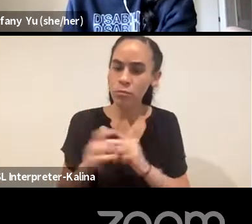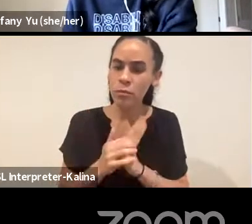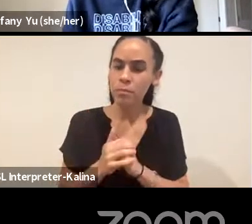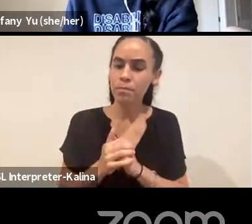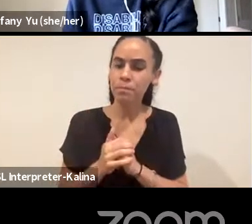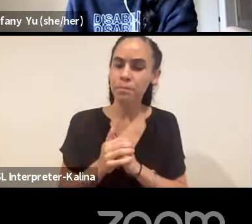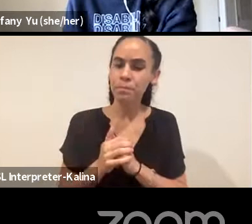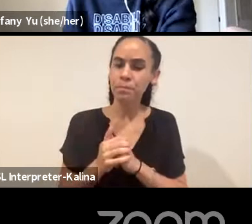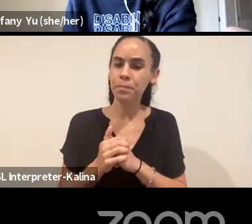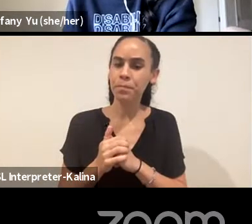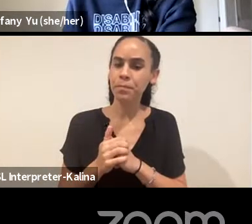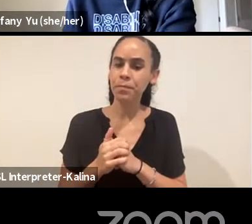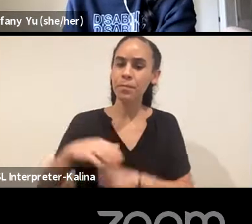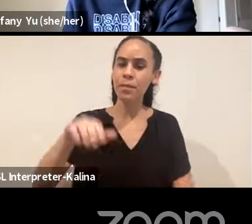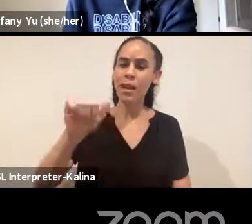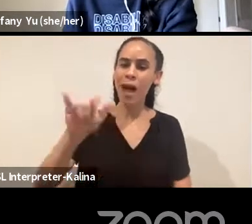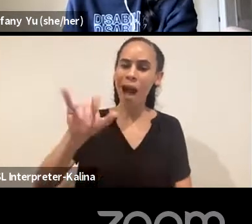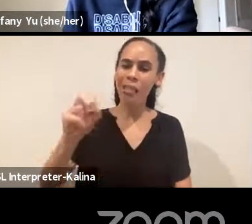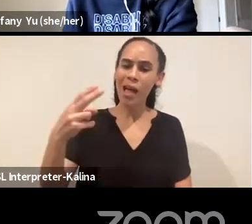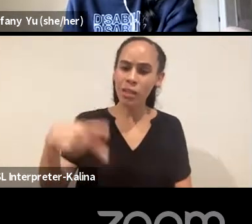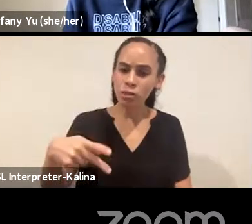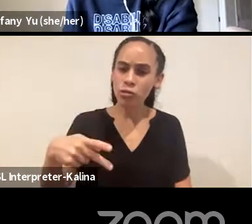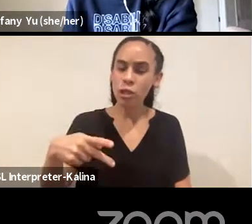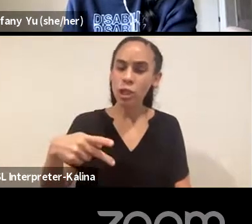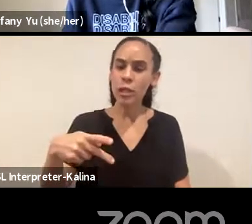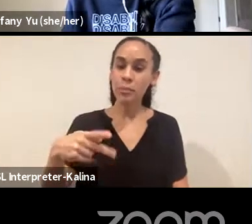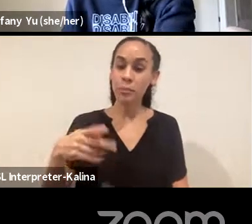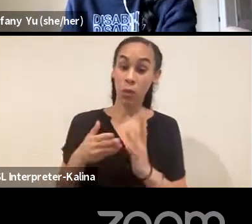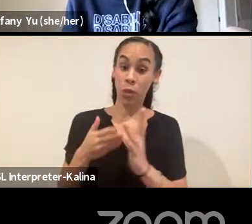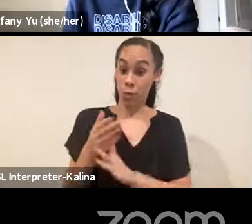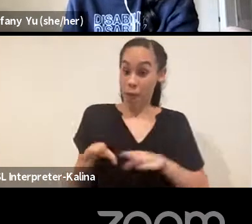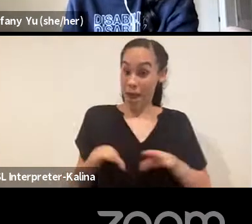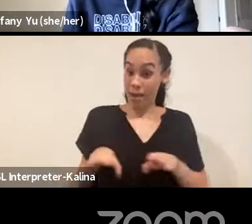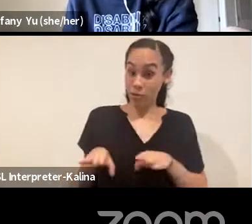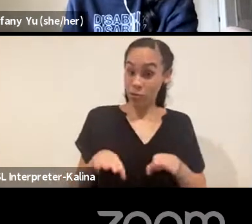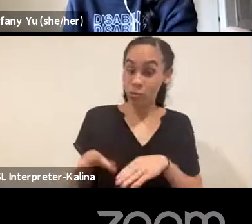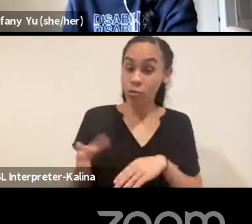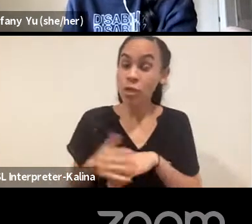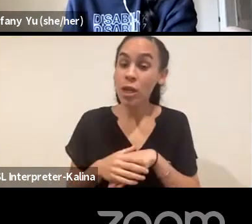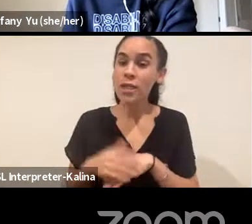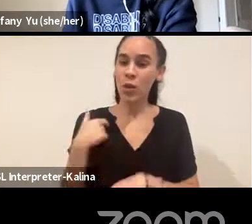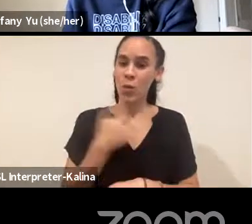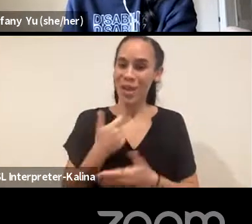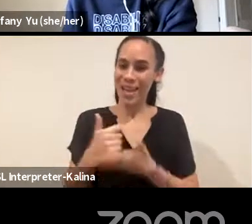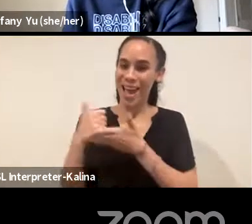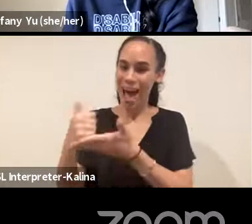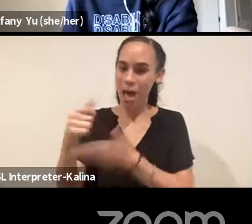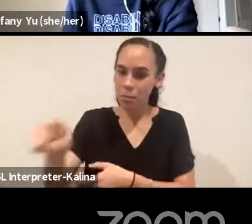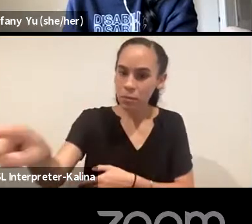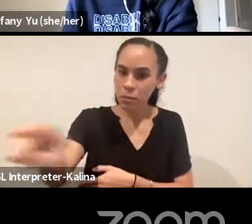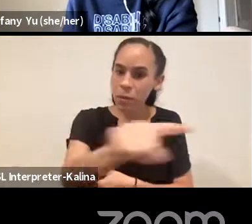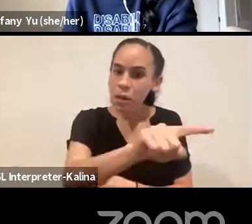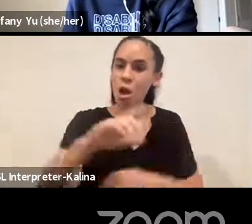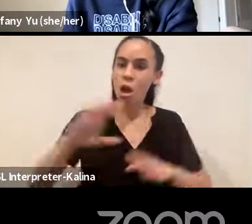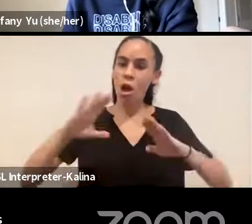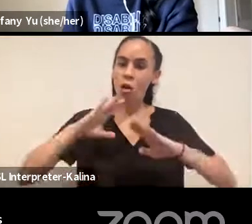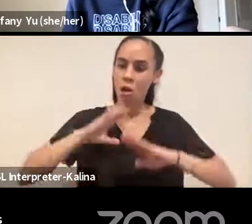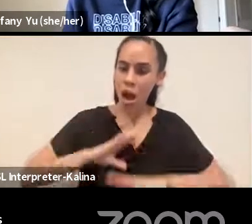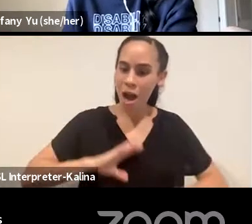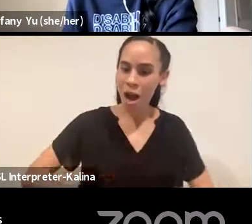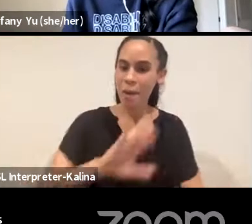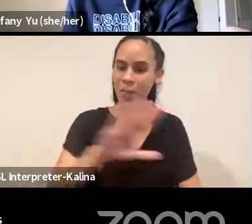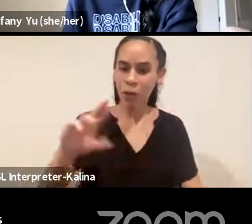And allyship, through our actions, we help other people's nervous systems calm